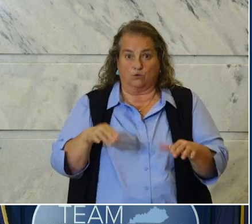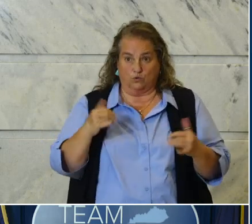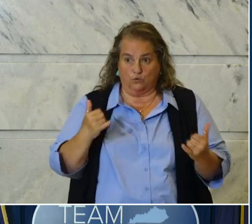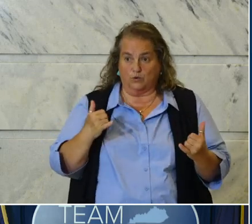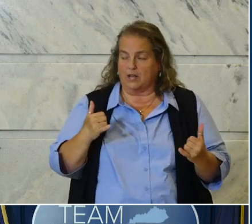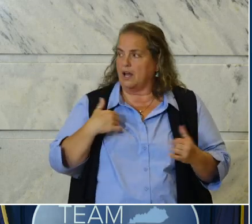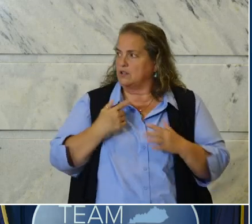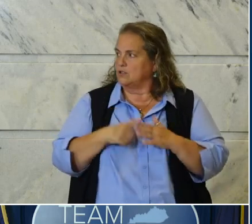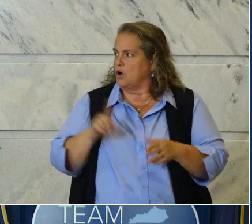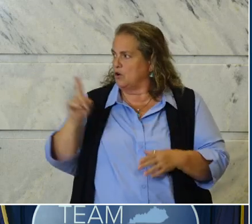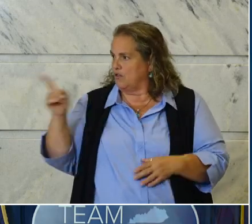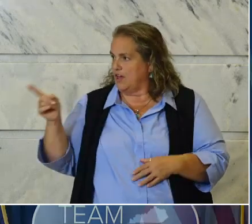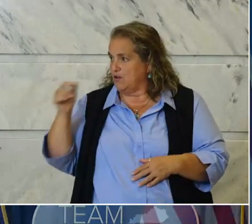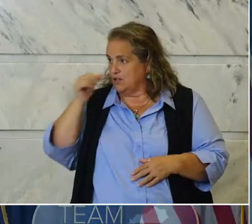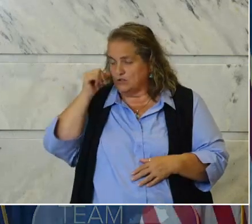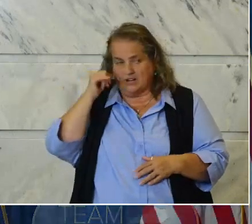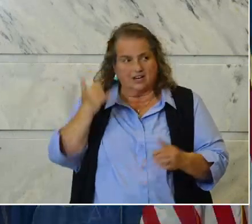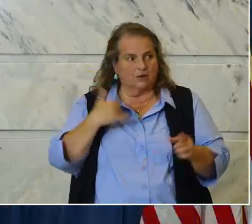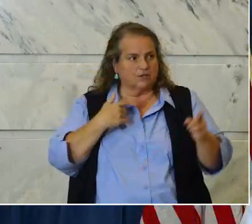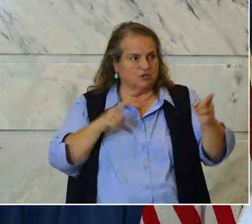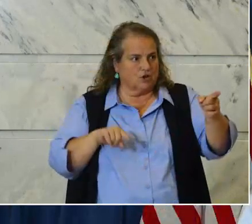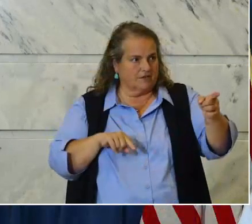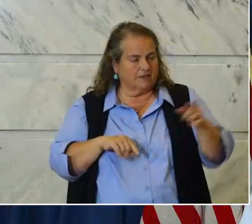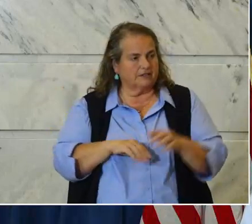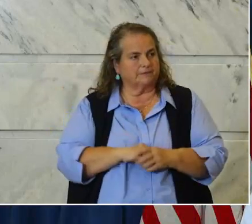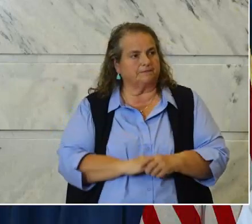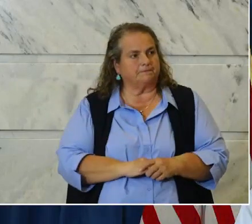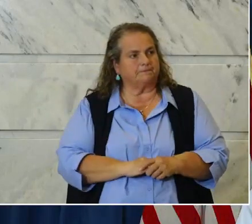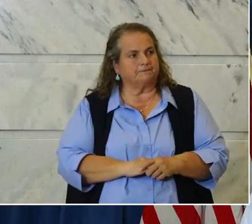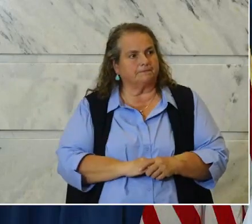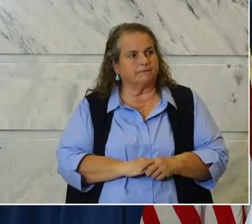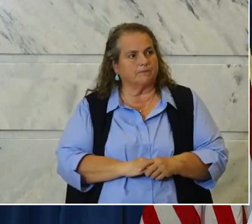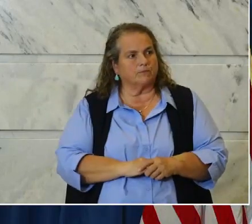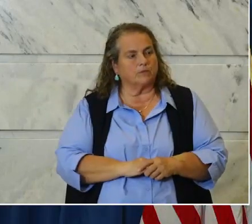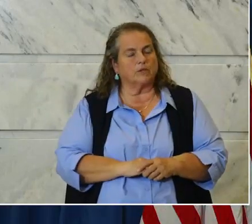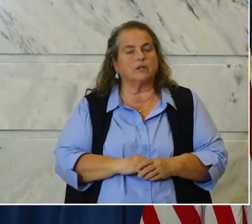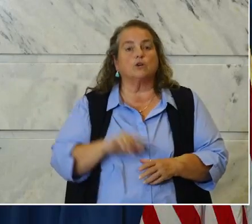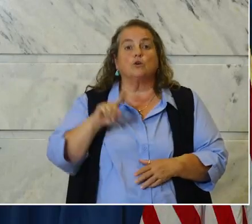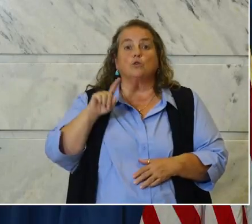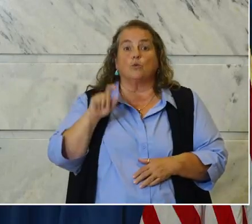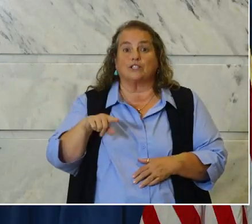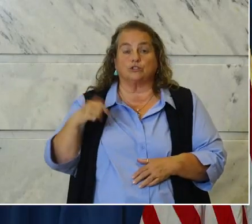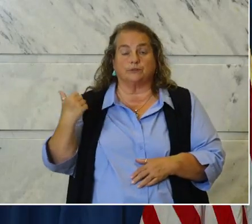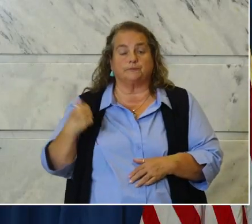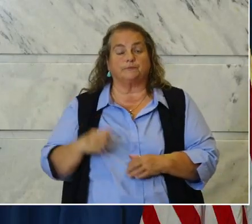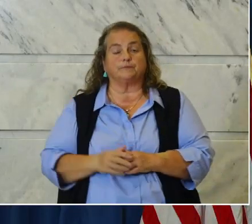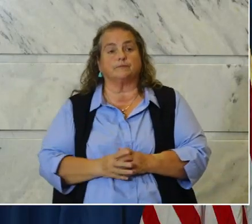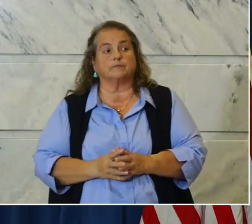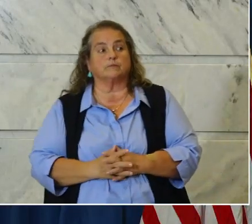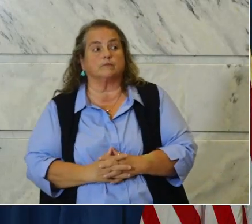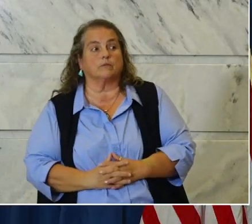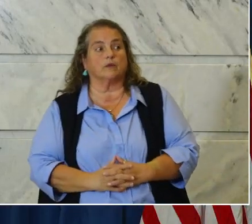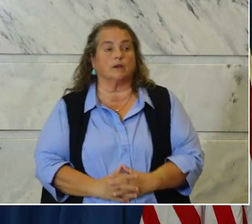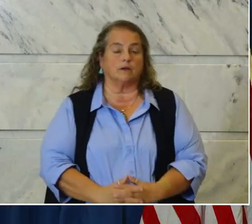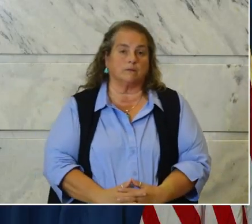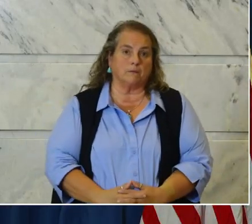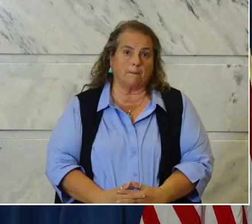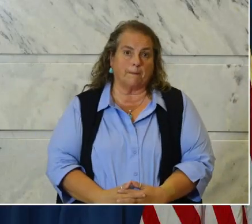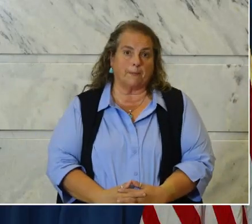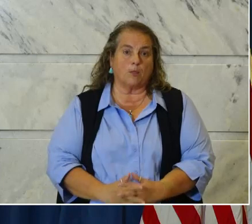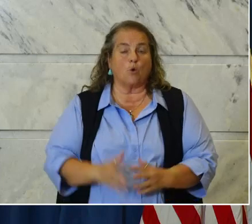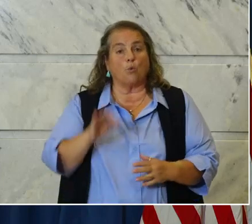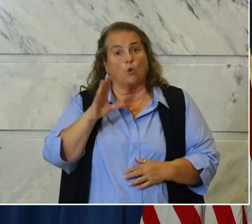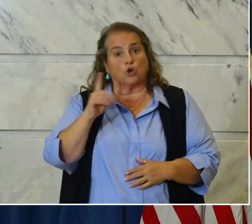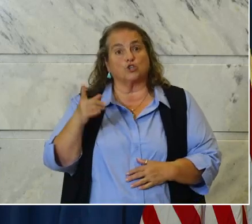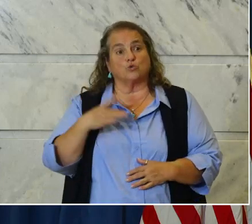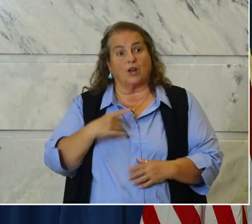I started over there yesterday, so Nick? Would you like to see the Kentucky Board of Education, I guess, make